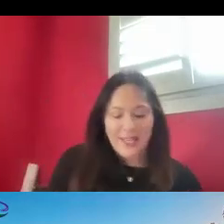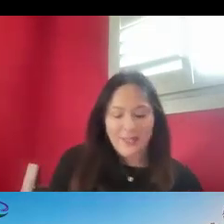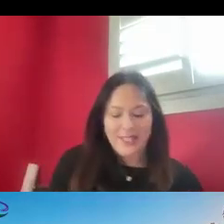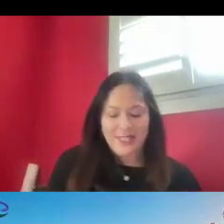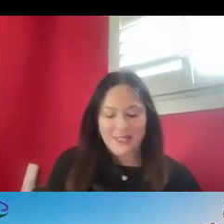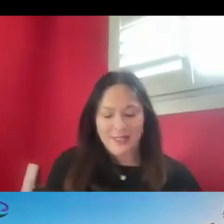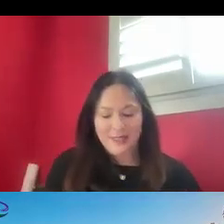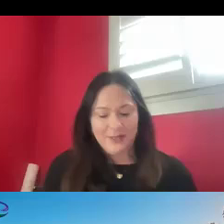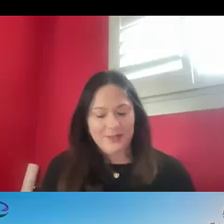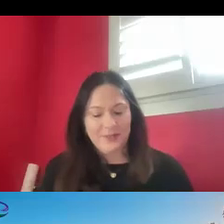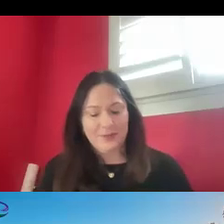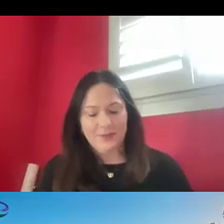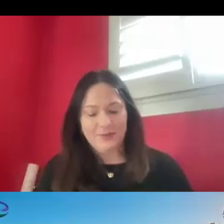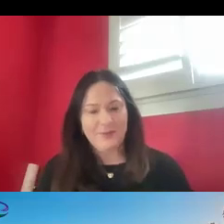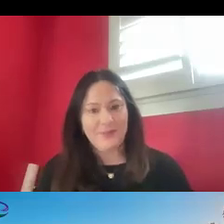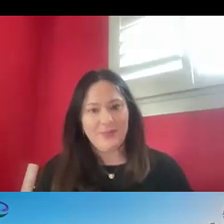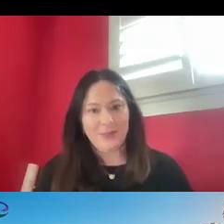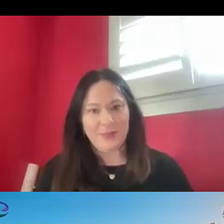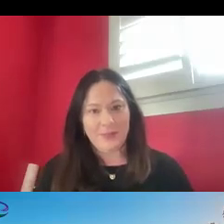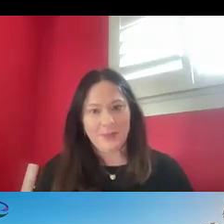Next slide, please.